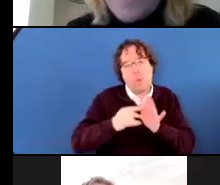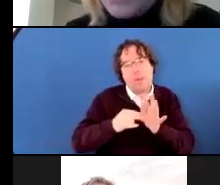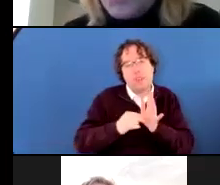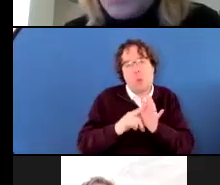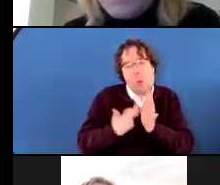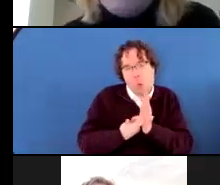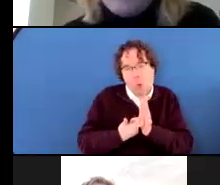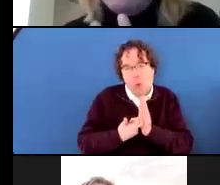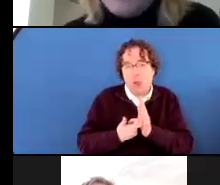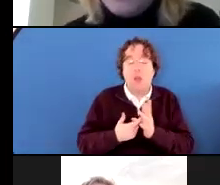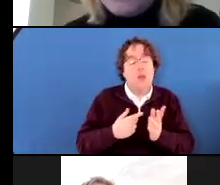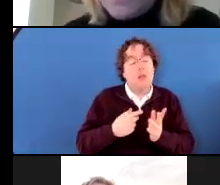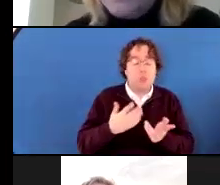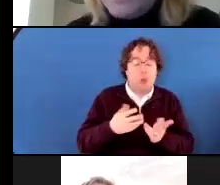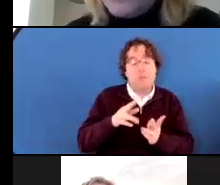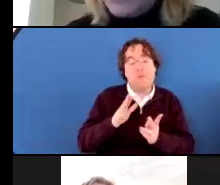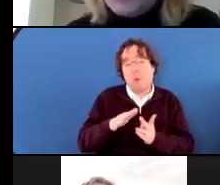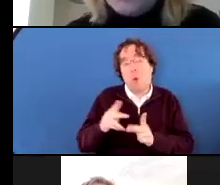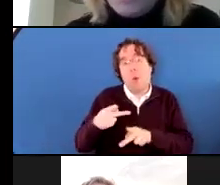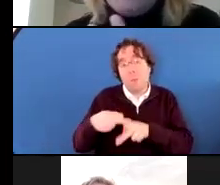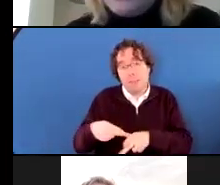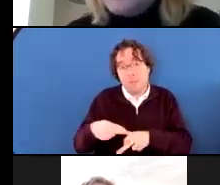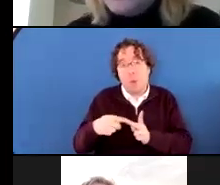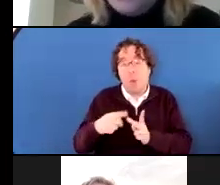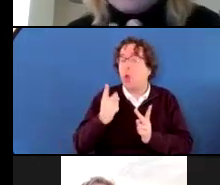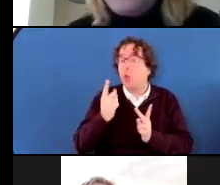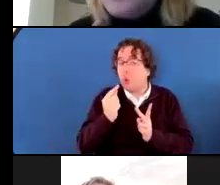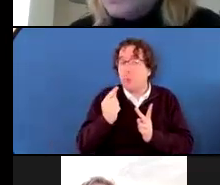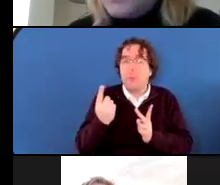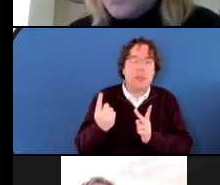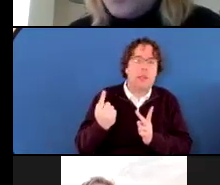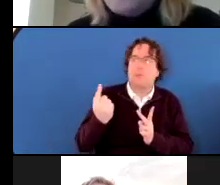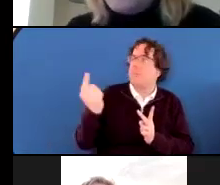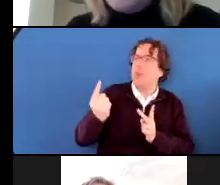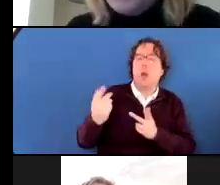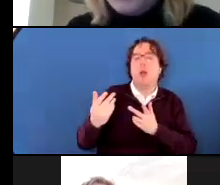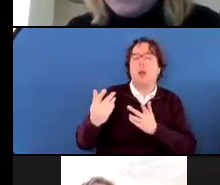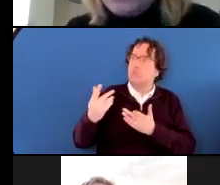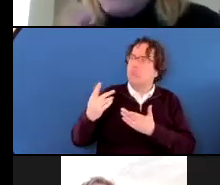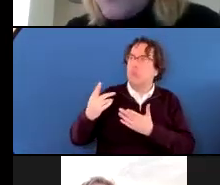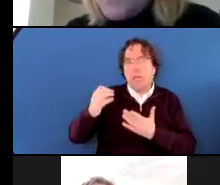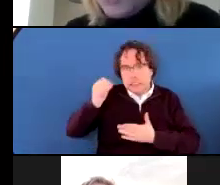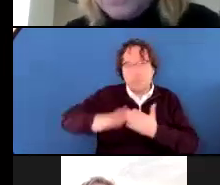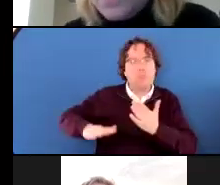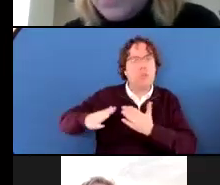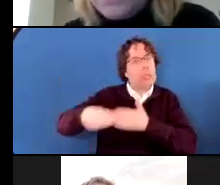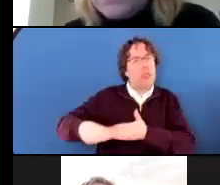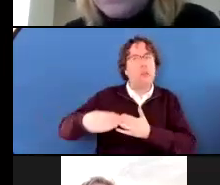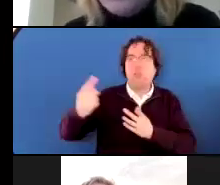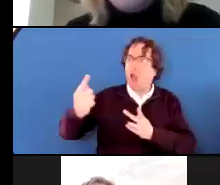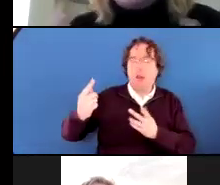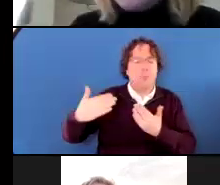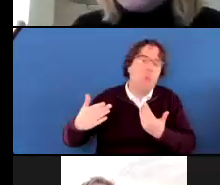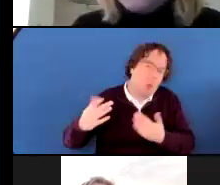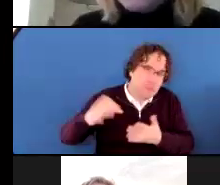terms of a mentor, it might be an established leader, more experienced than yourself, from which you can gain professional